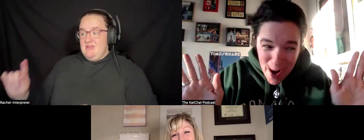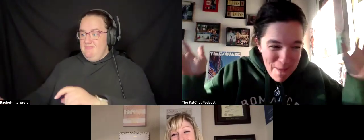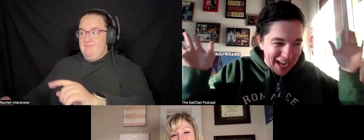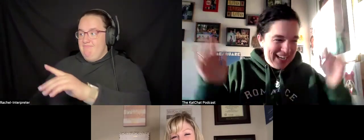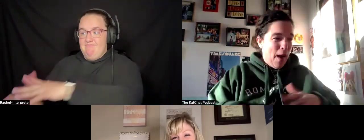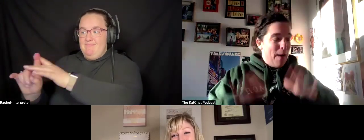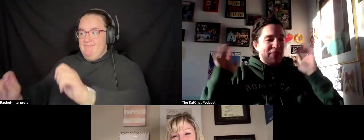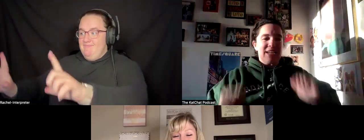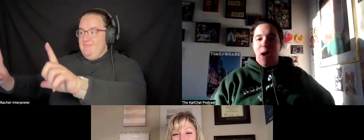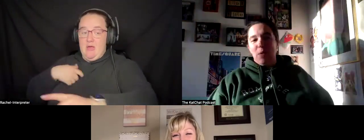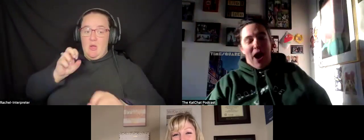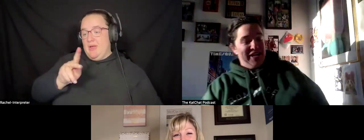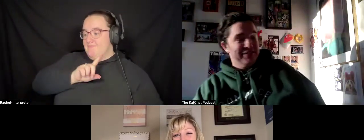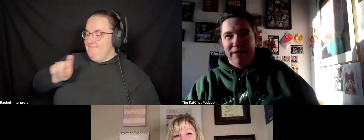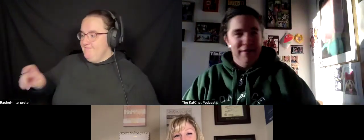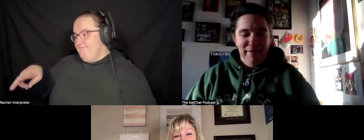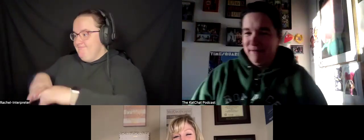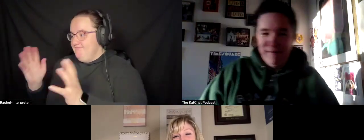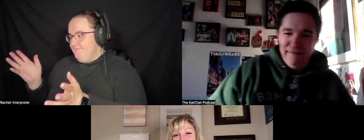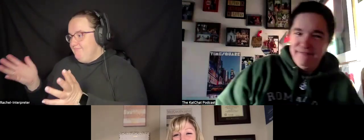to know. But that's how it was.